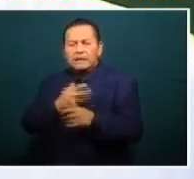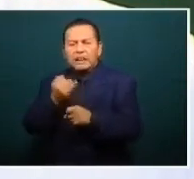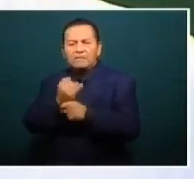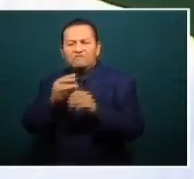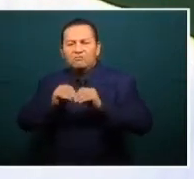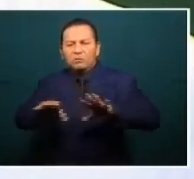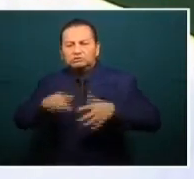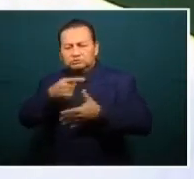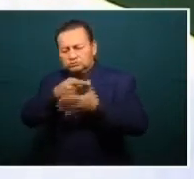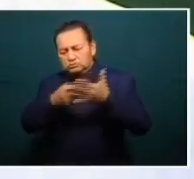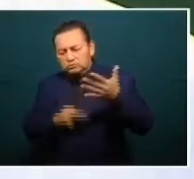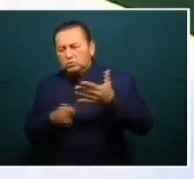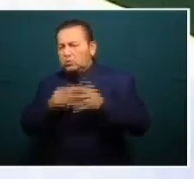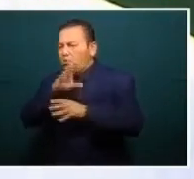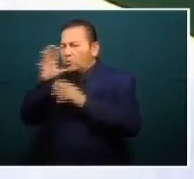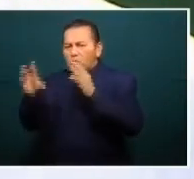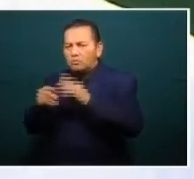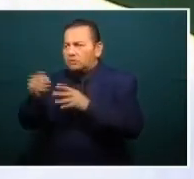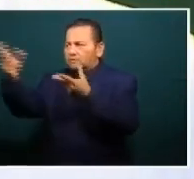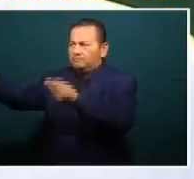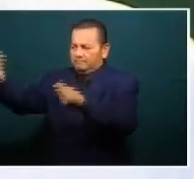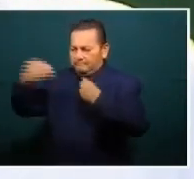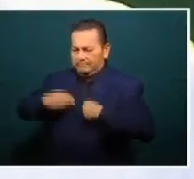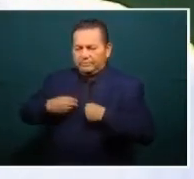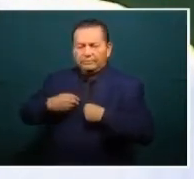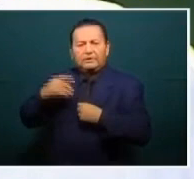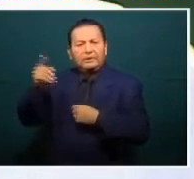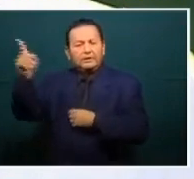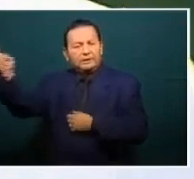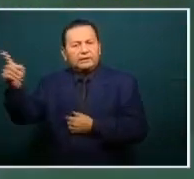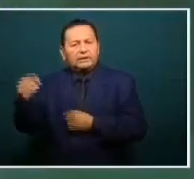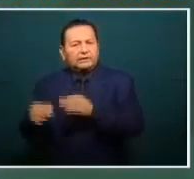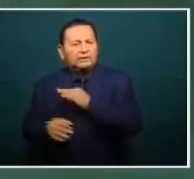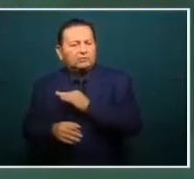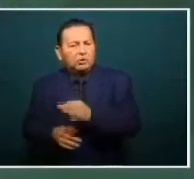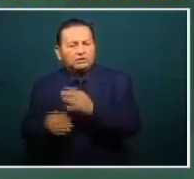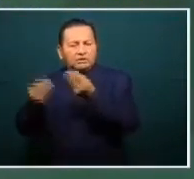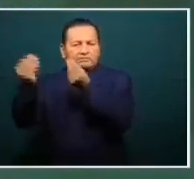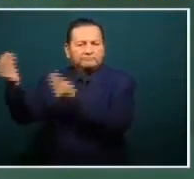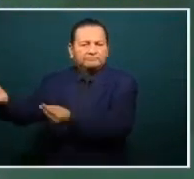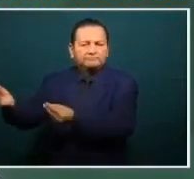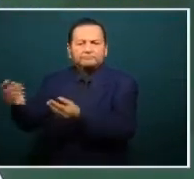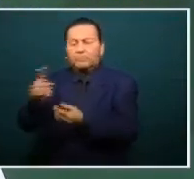so they can have all the data compiled